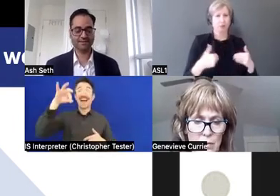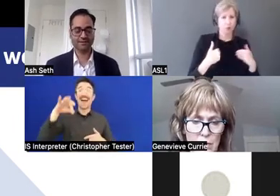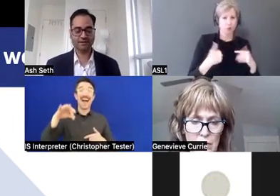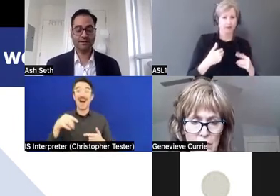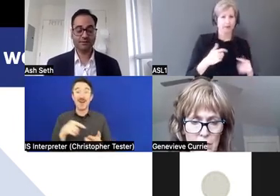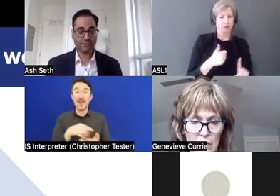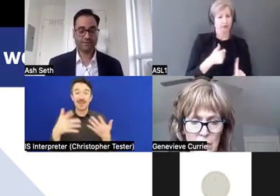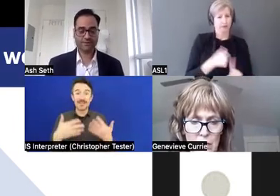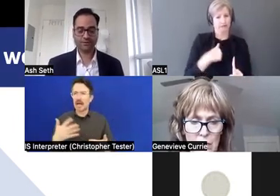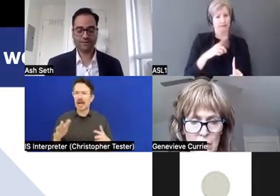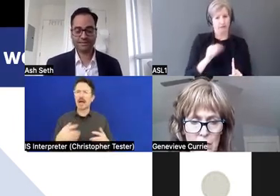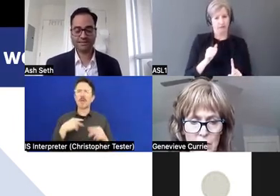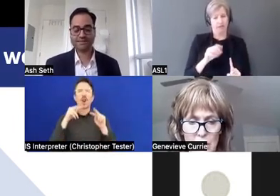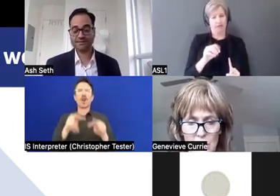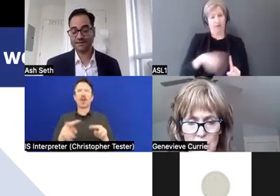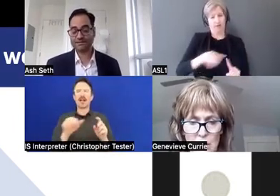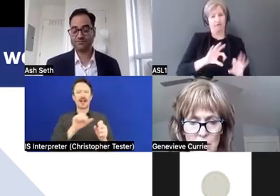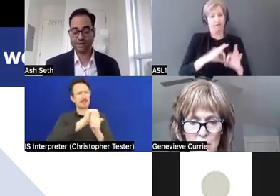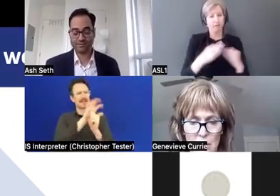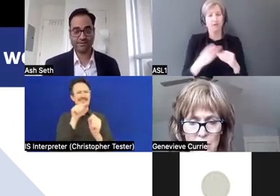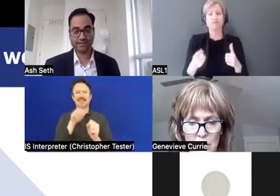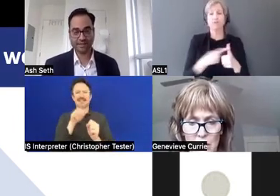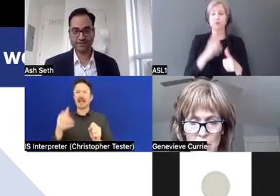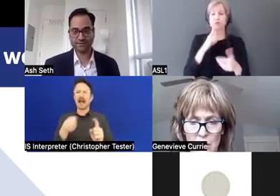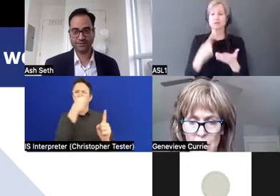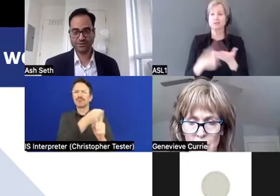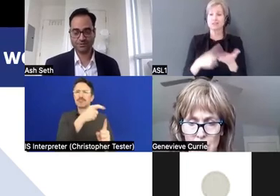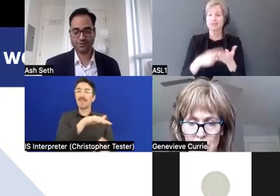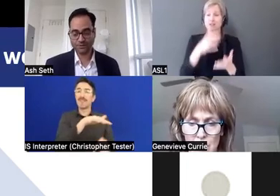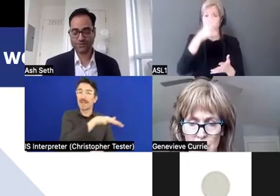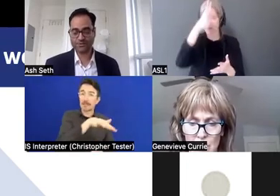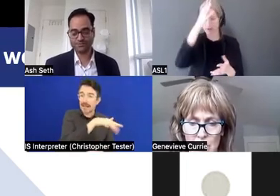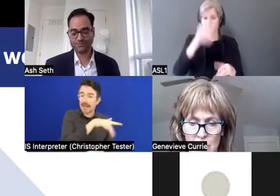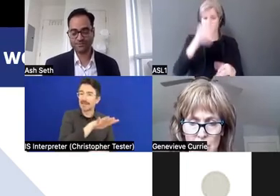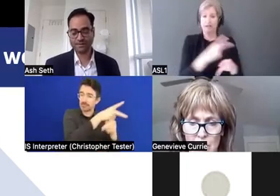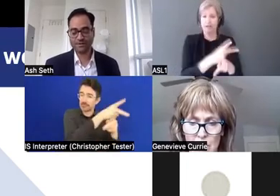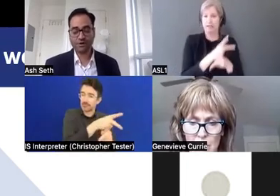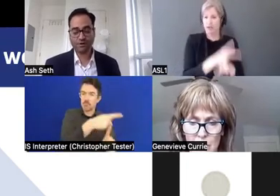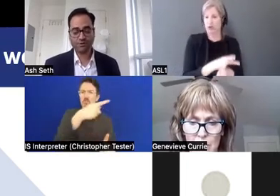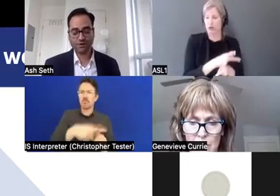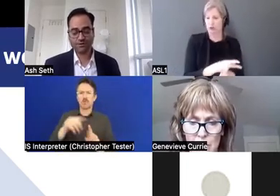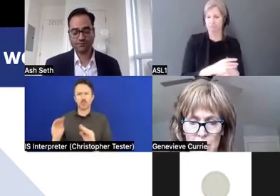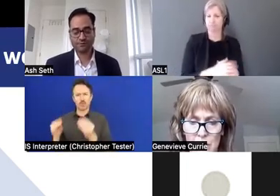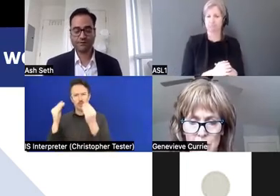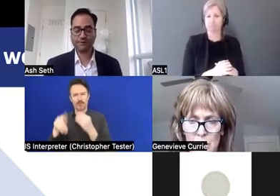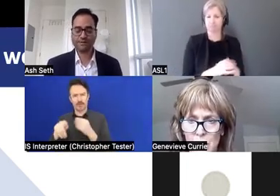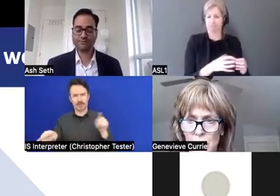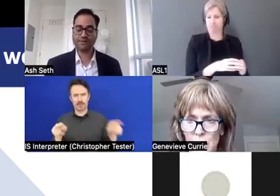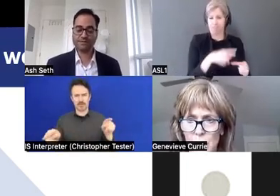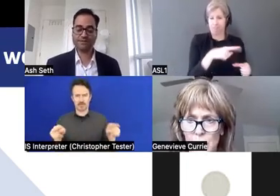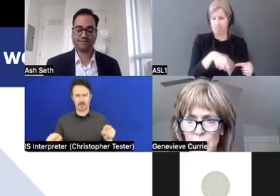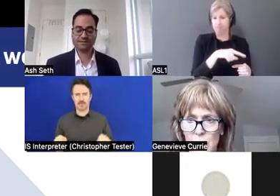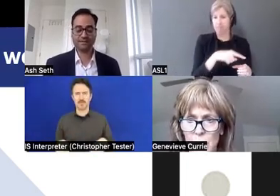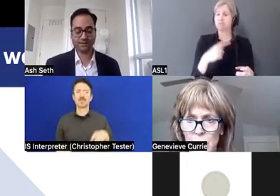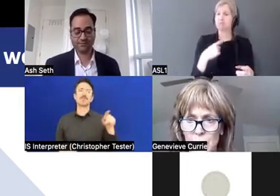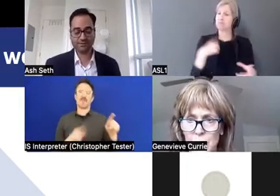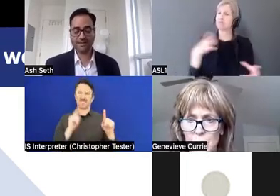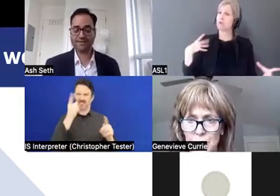families. First, we will discuss the results of parent and caregiver cohort. Overall, we found that